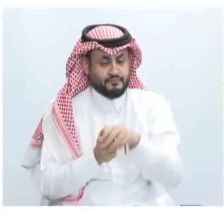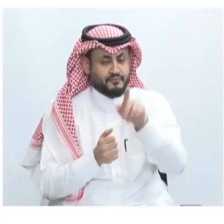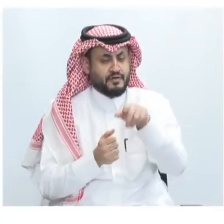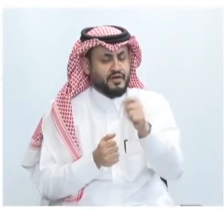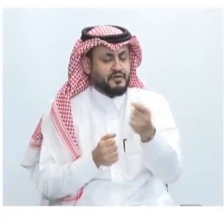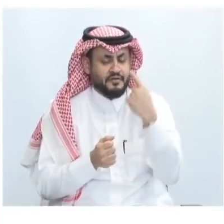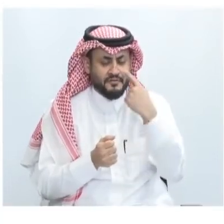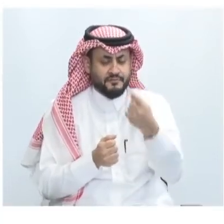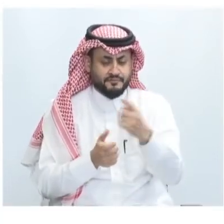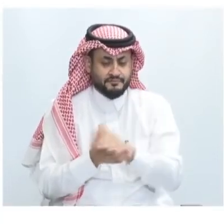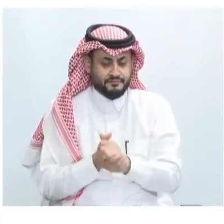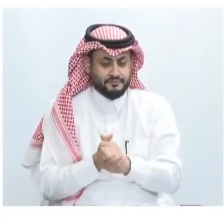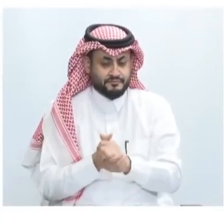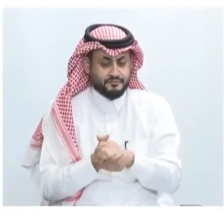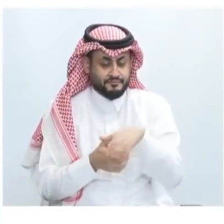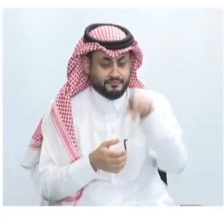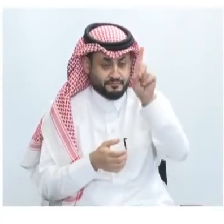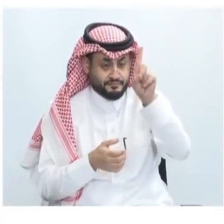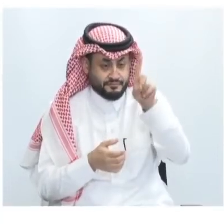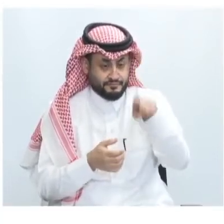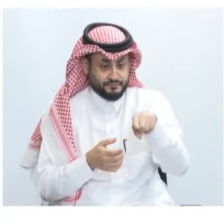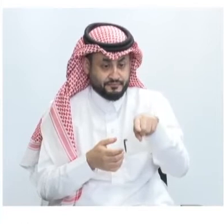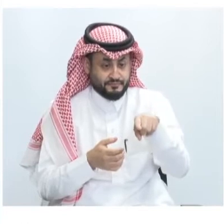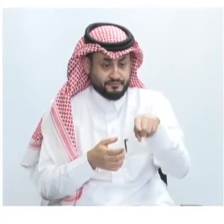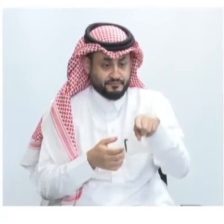write it? We start a line from up,